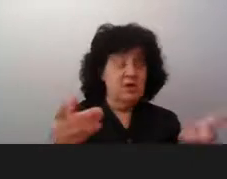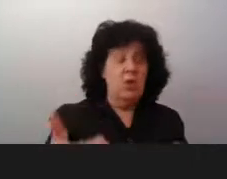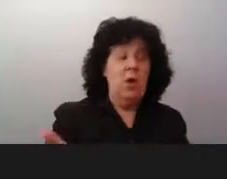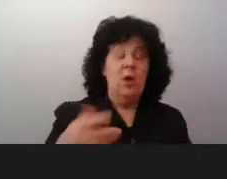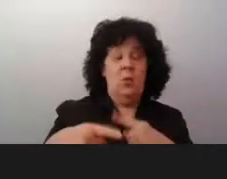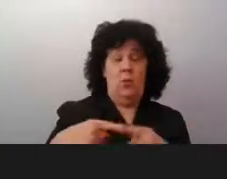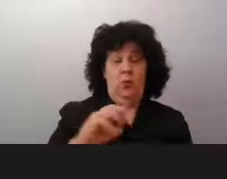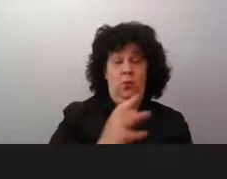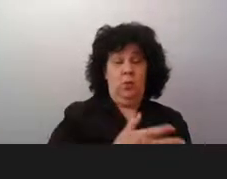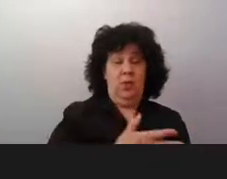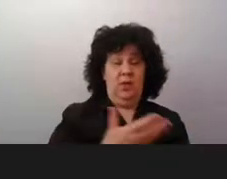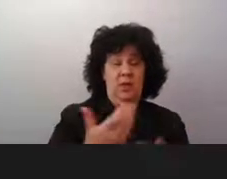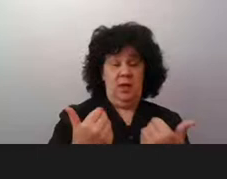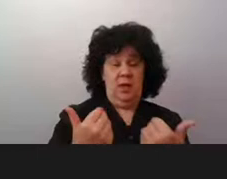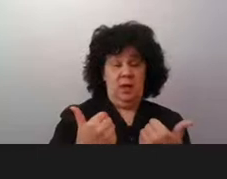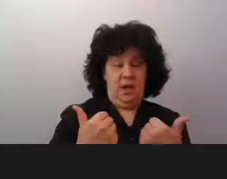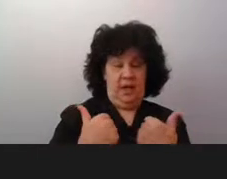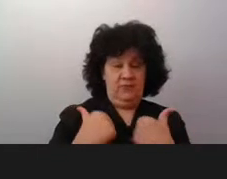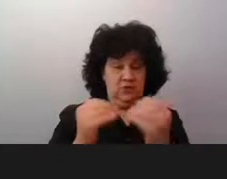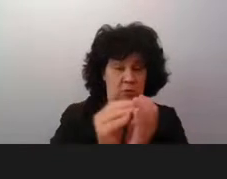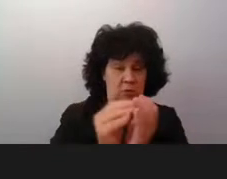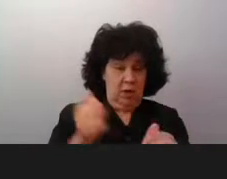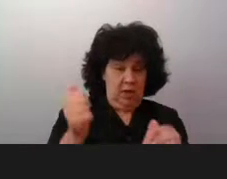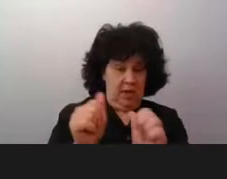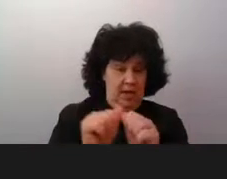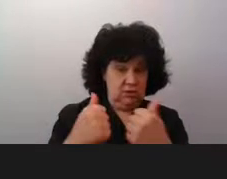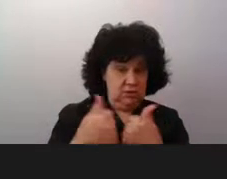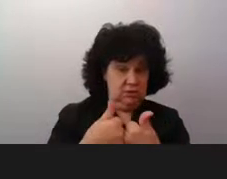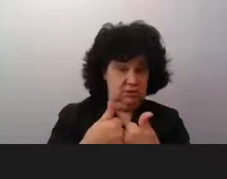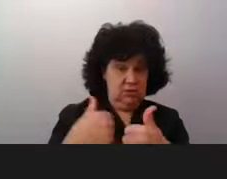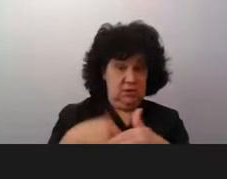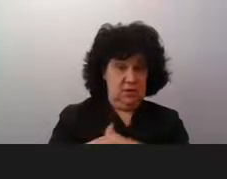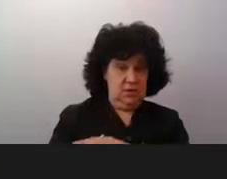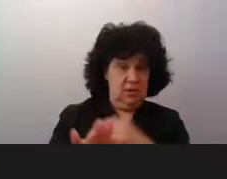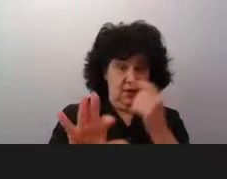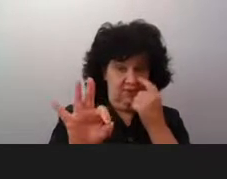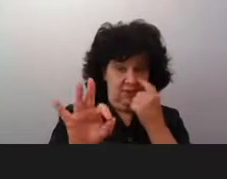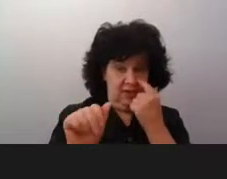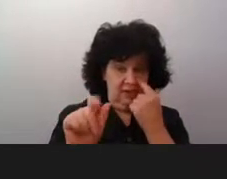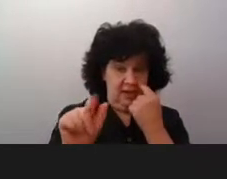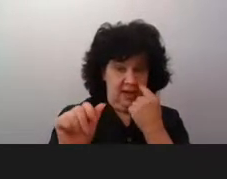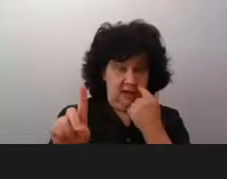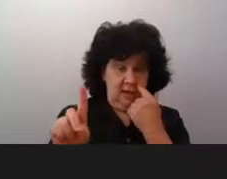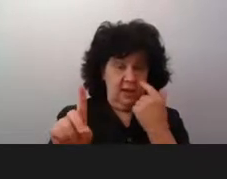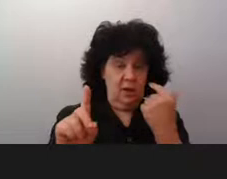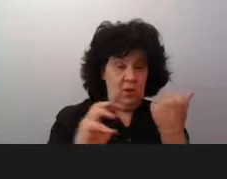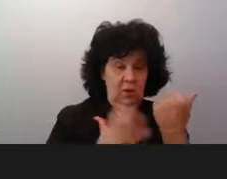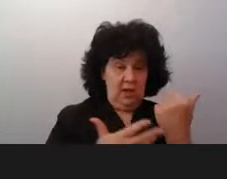had the smaller agencies into FATAS, what happened was we had